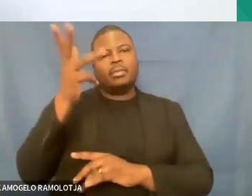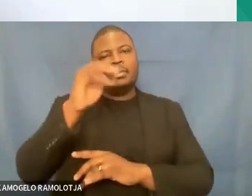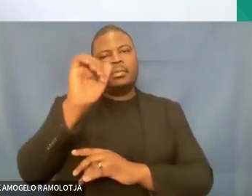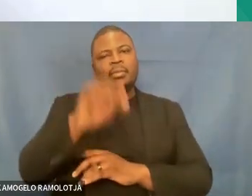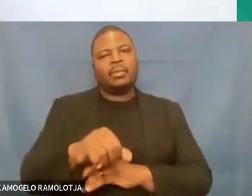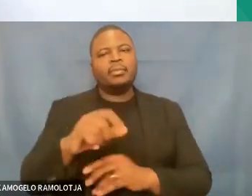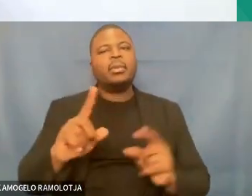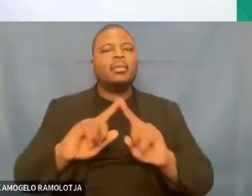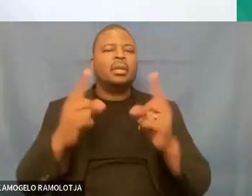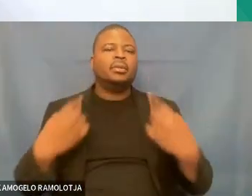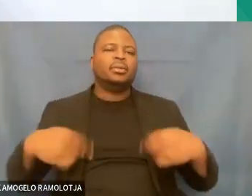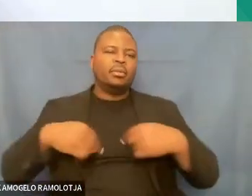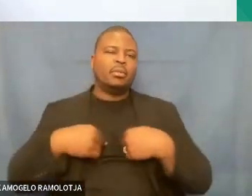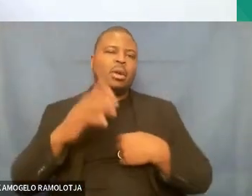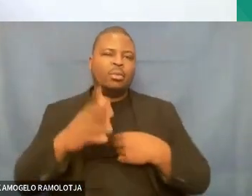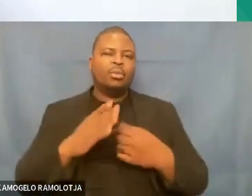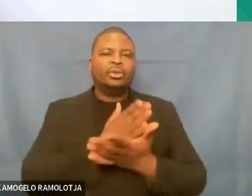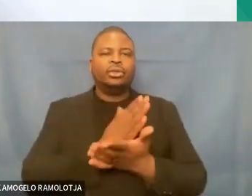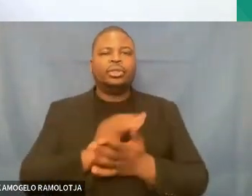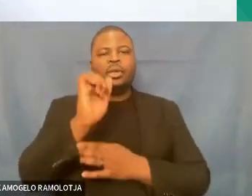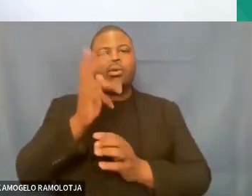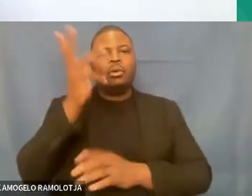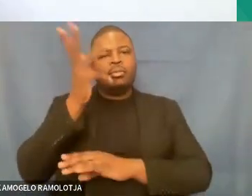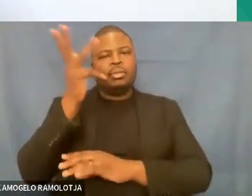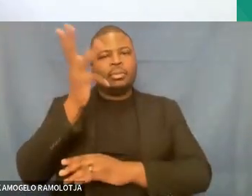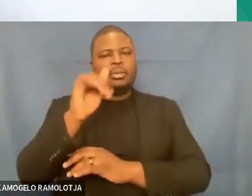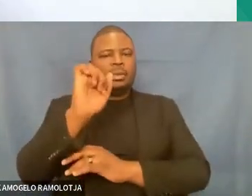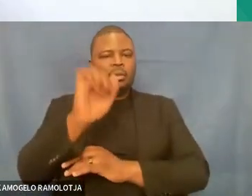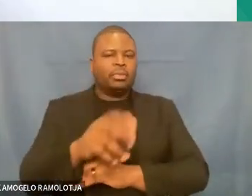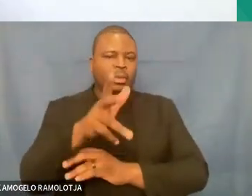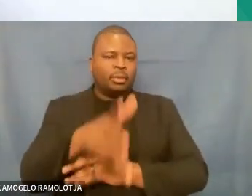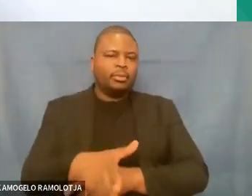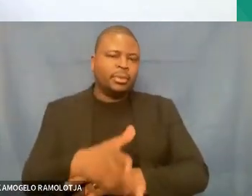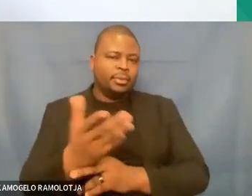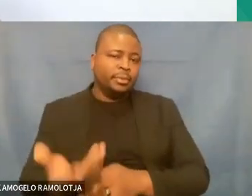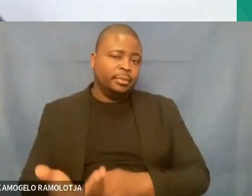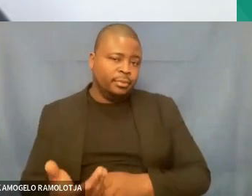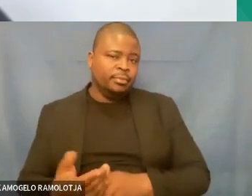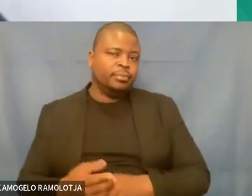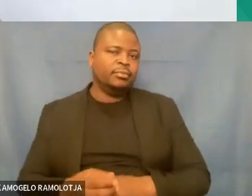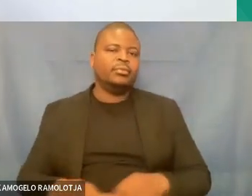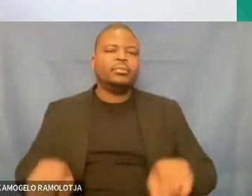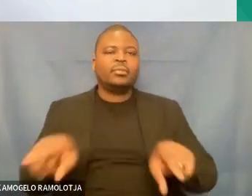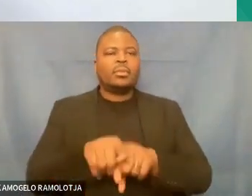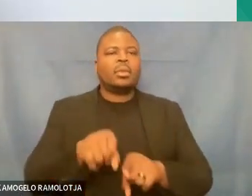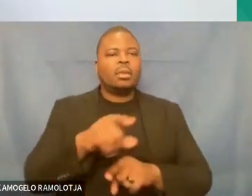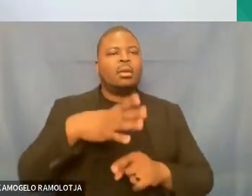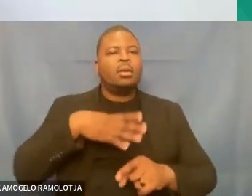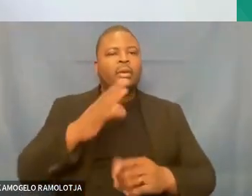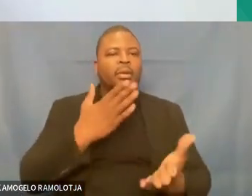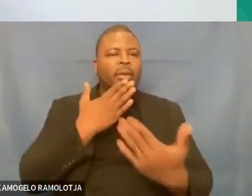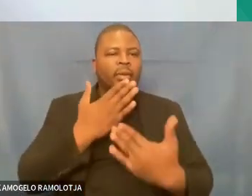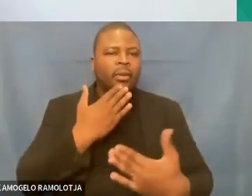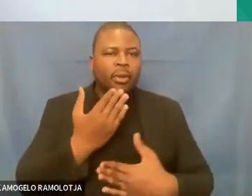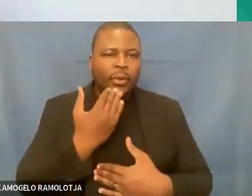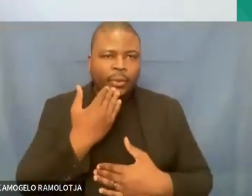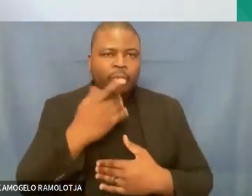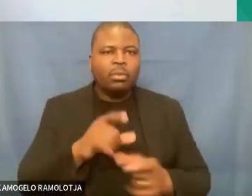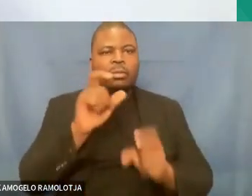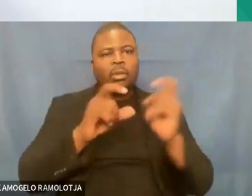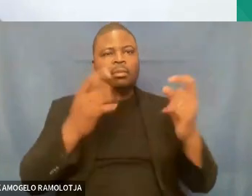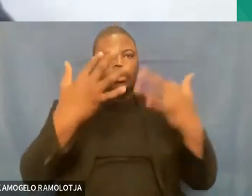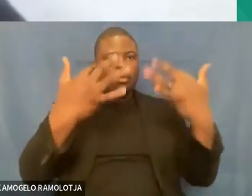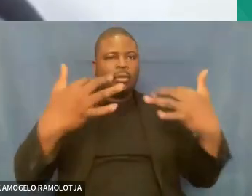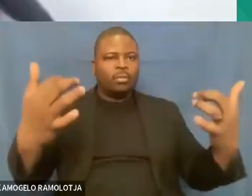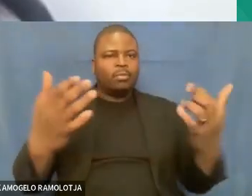be sharing your presentations with those that have been in attendance. I also want to thank all my attendees for coming.